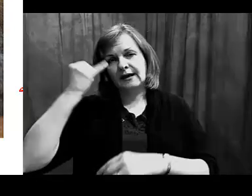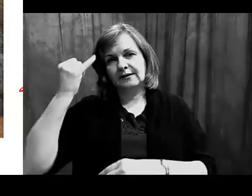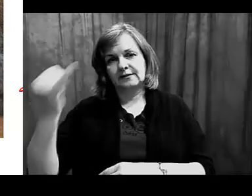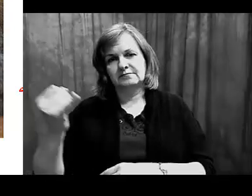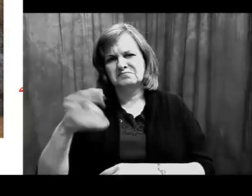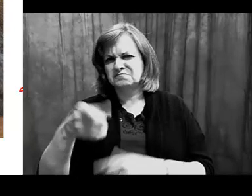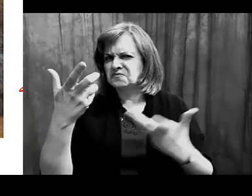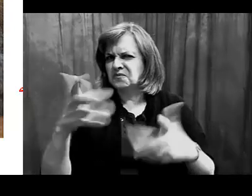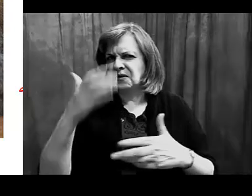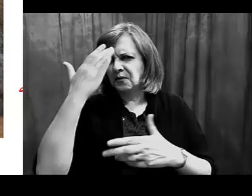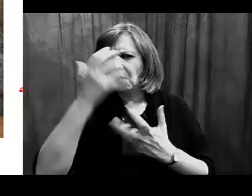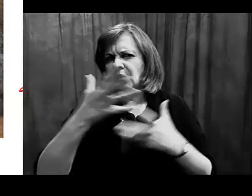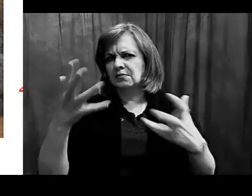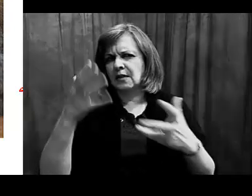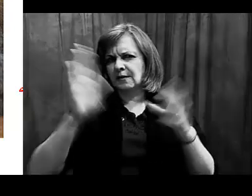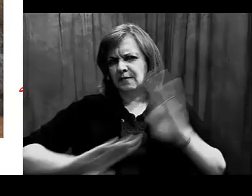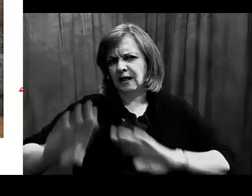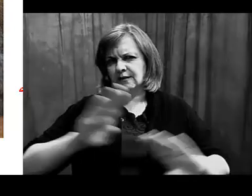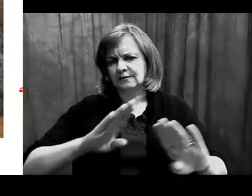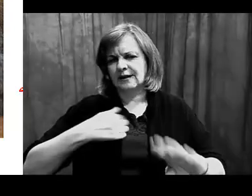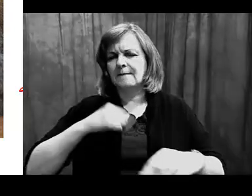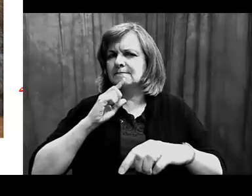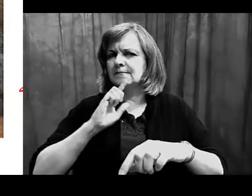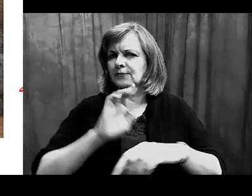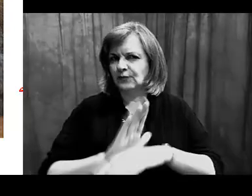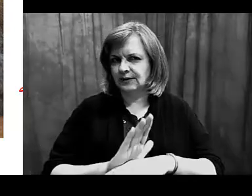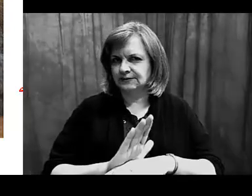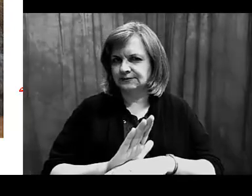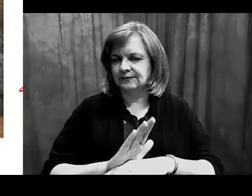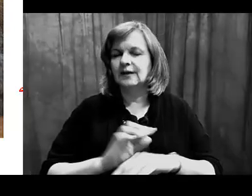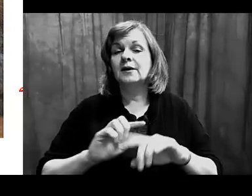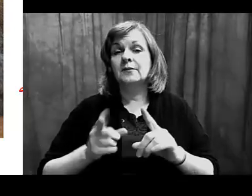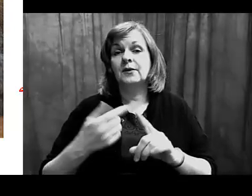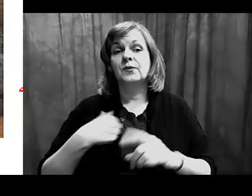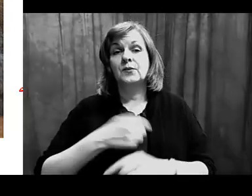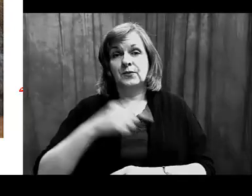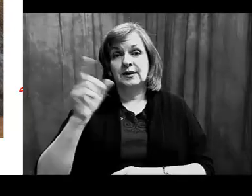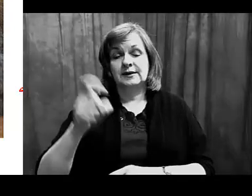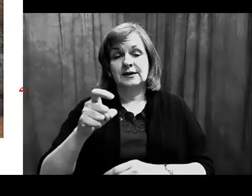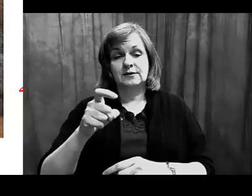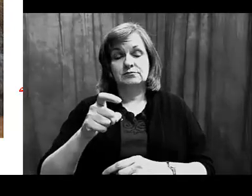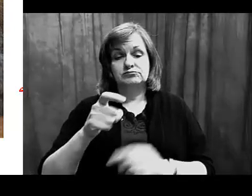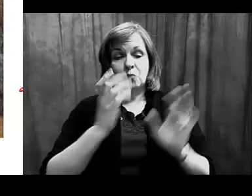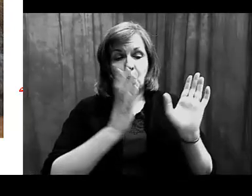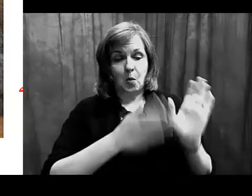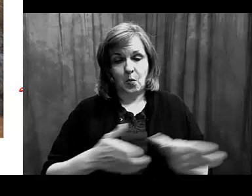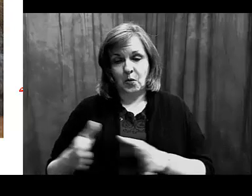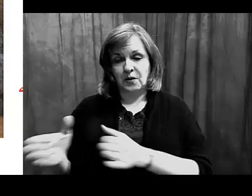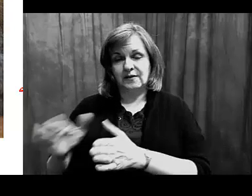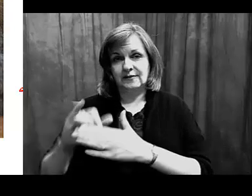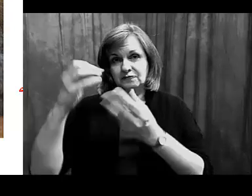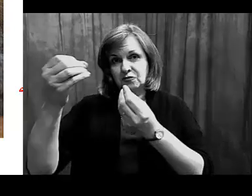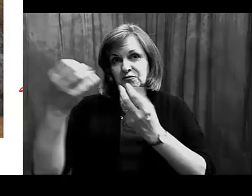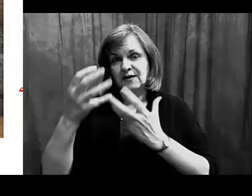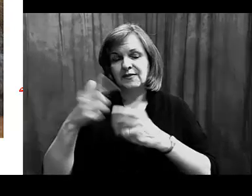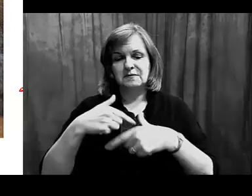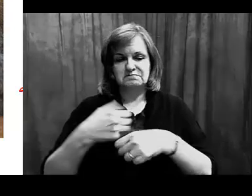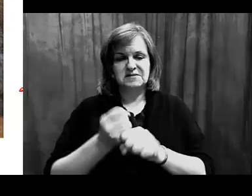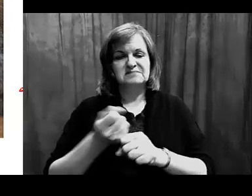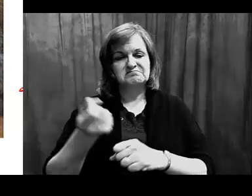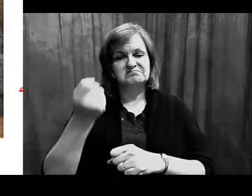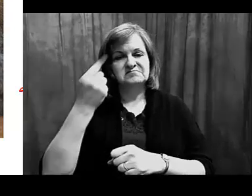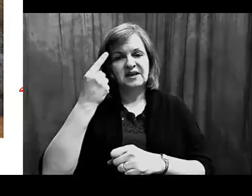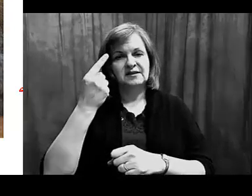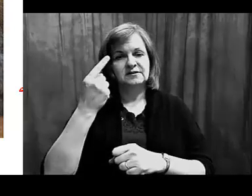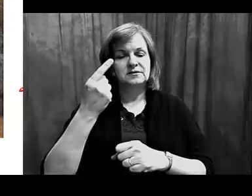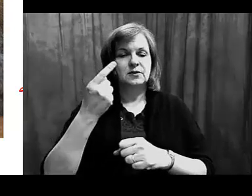basics. You already know a lot about biology, I promise. But what we need to do is organize it for you so